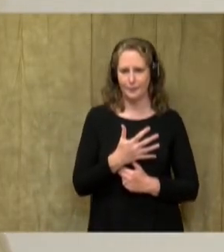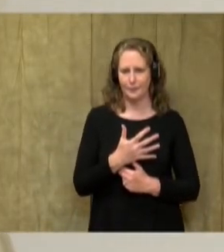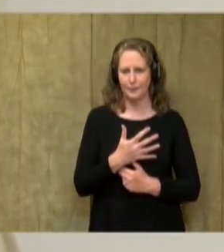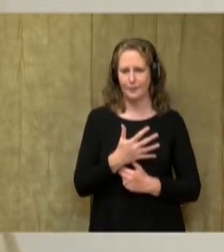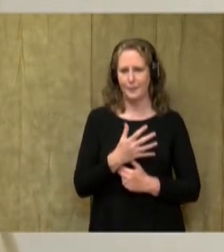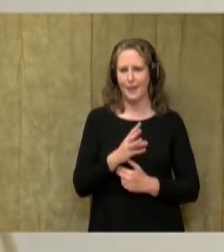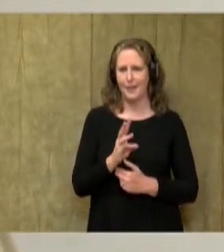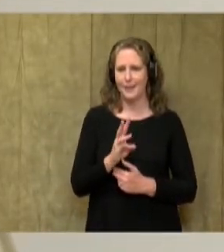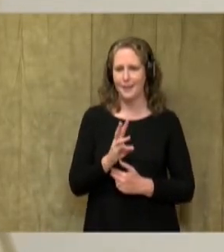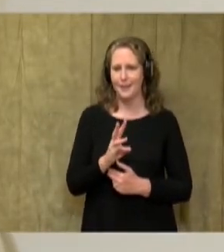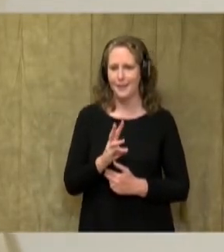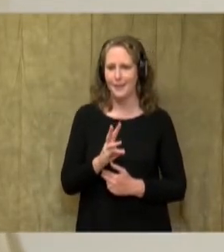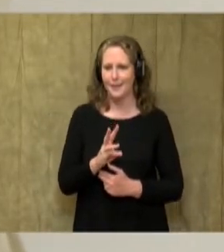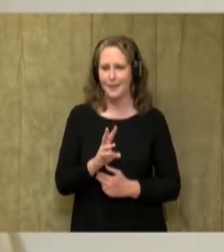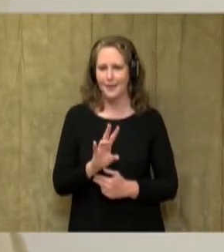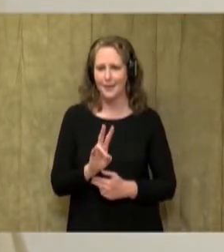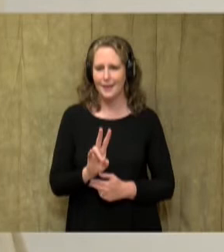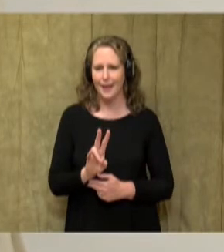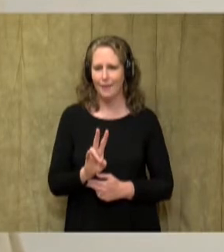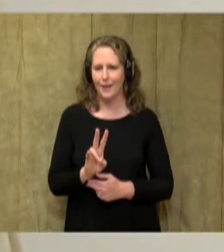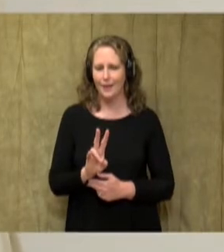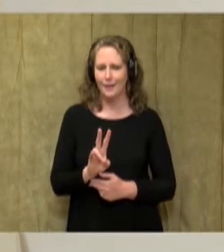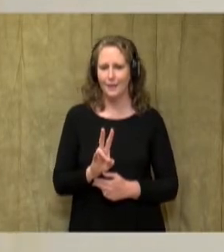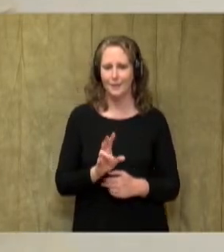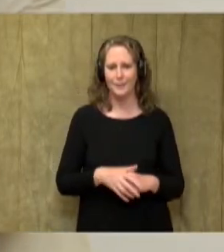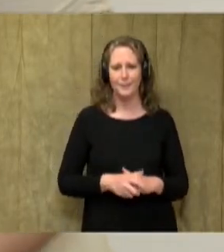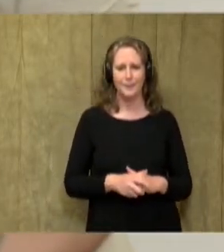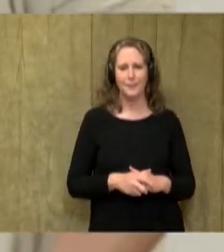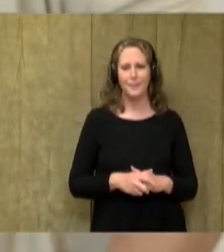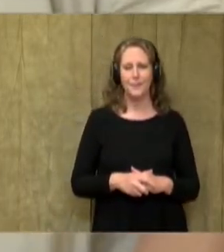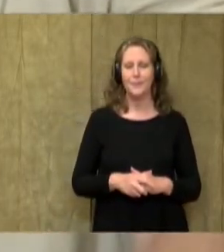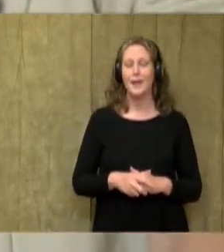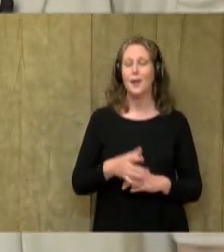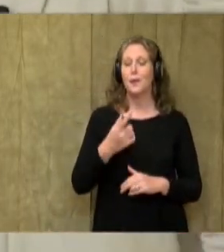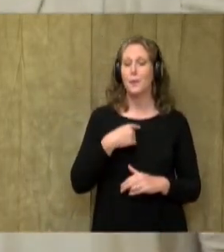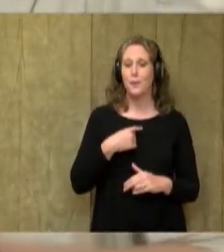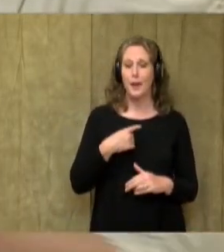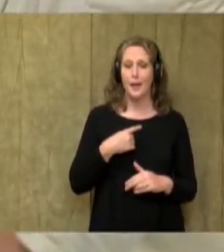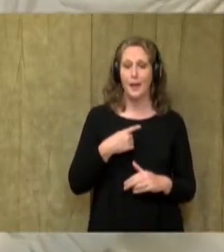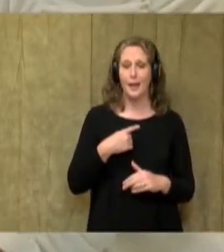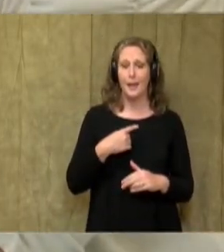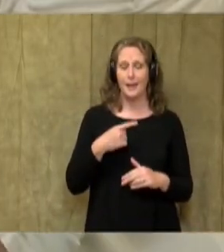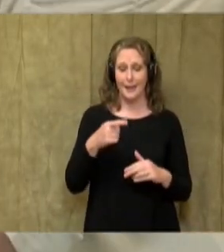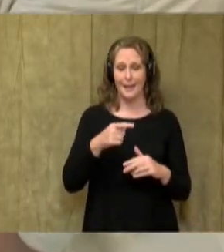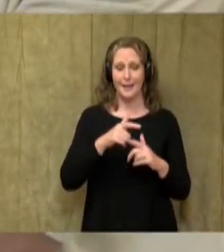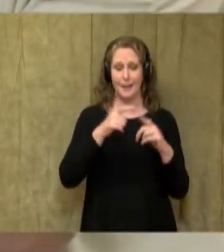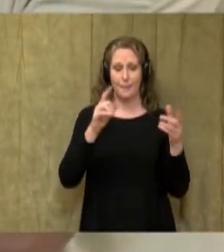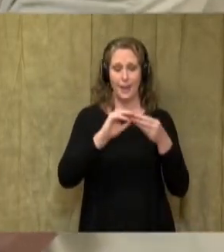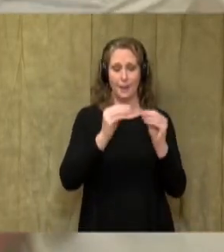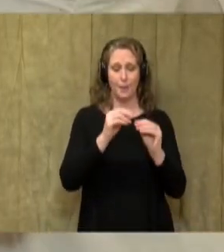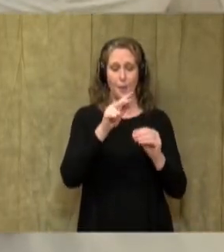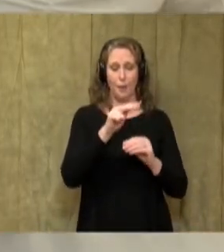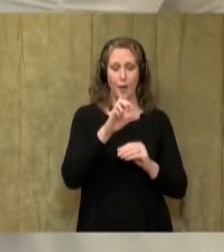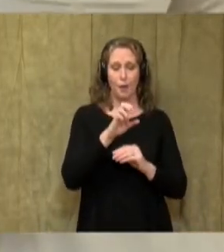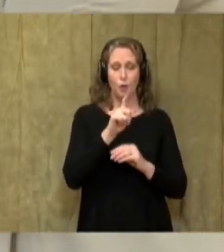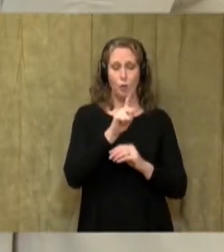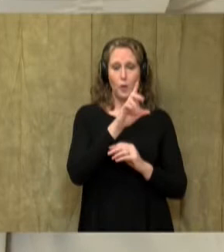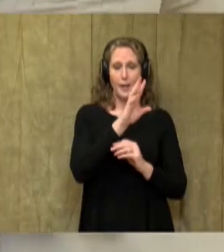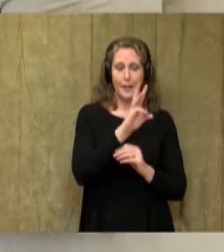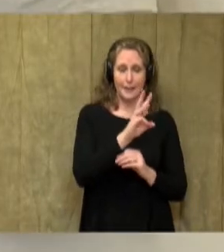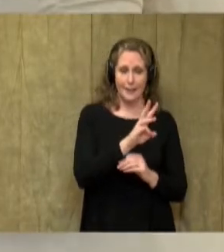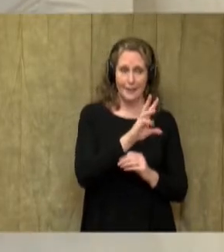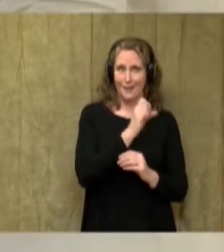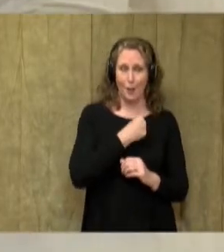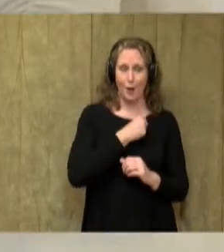5, 6, and 7. All right, so we have built our bigger number. 327